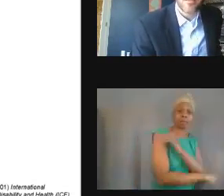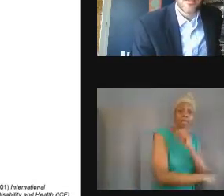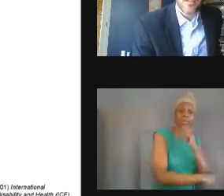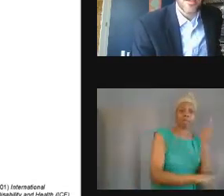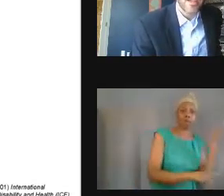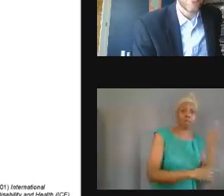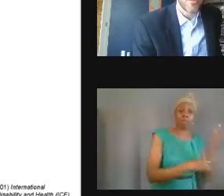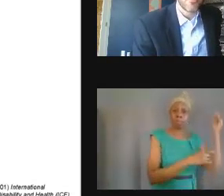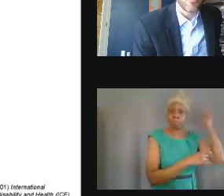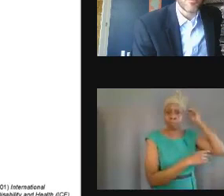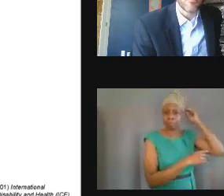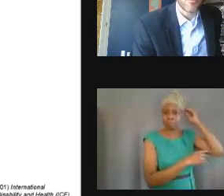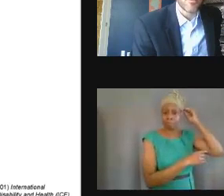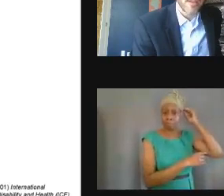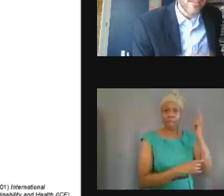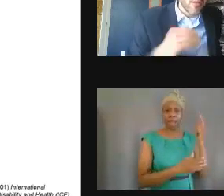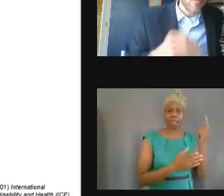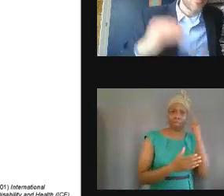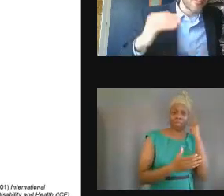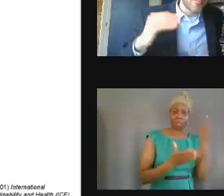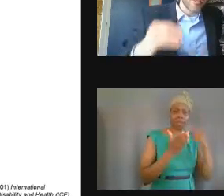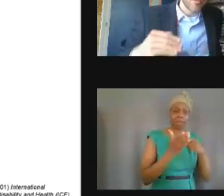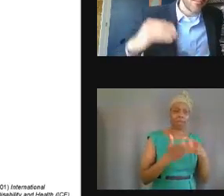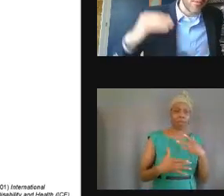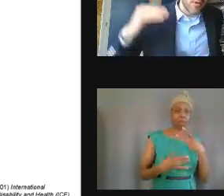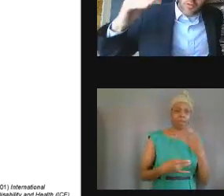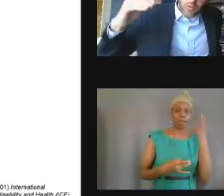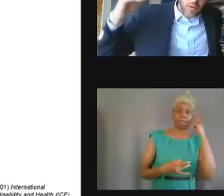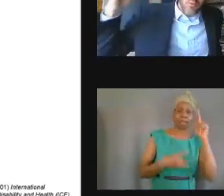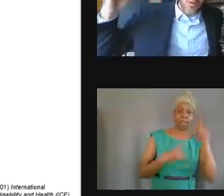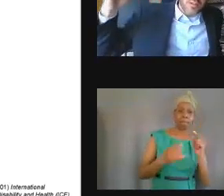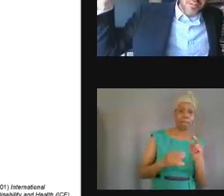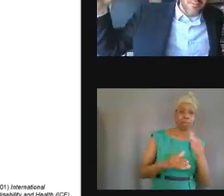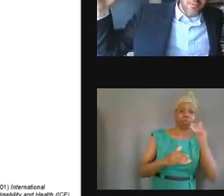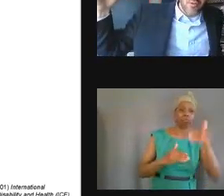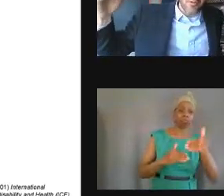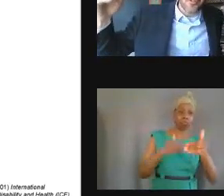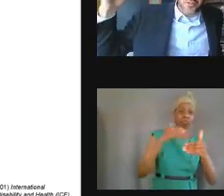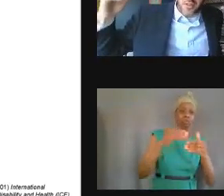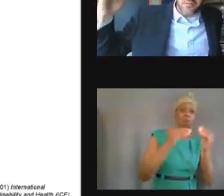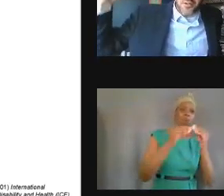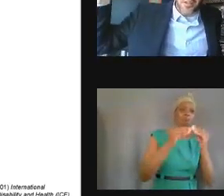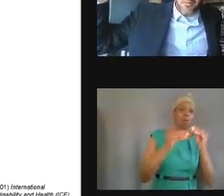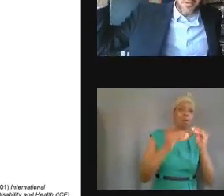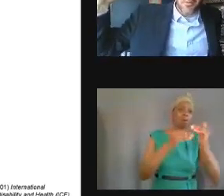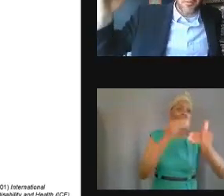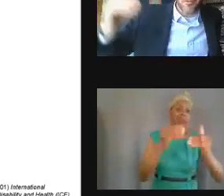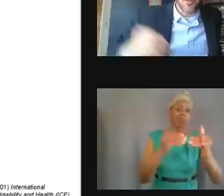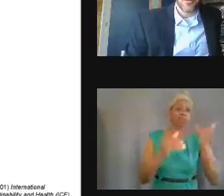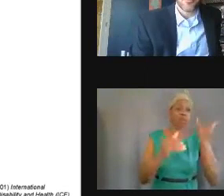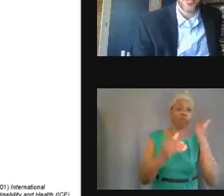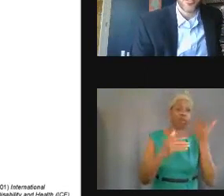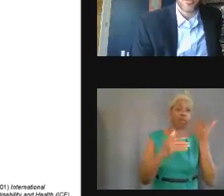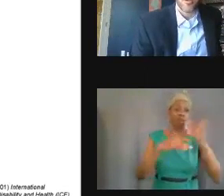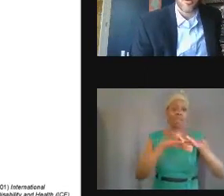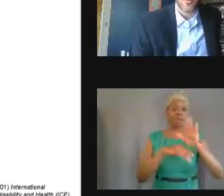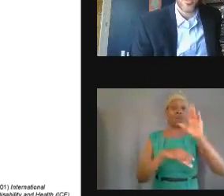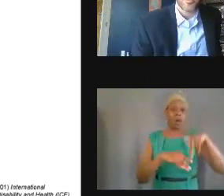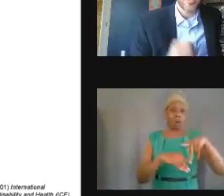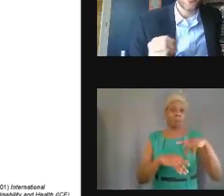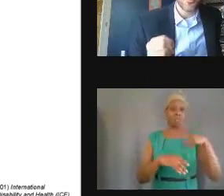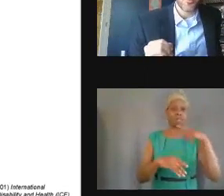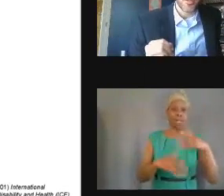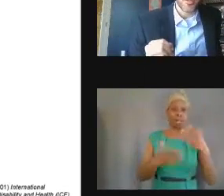think again, we like to always think about going one step further, so leveling up even further to say, okay, here's where